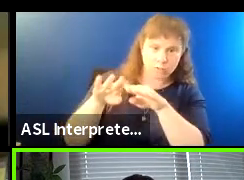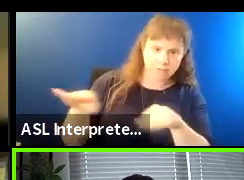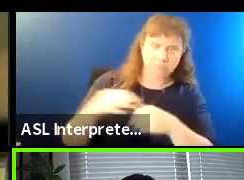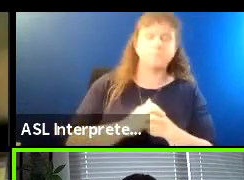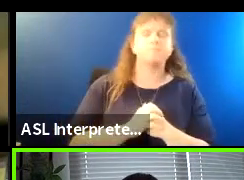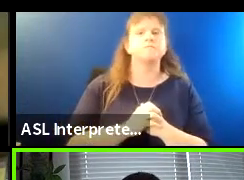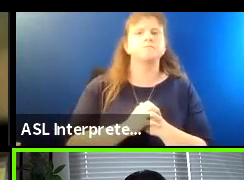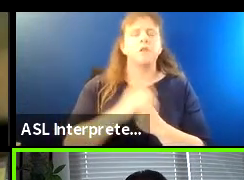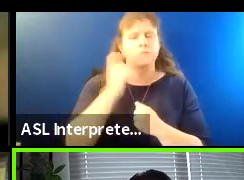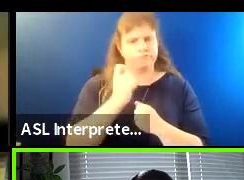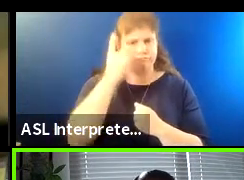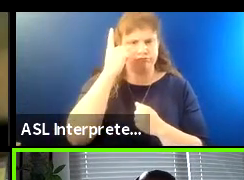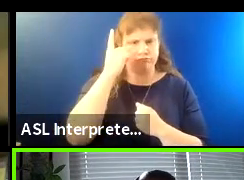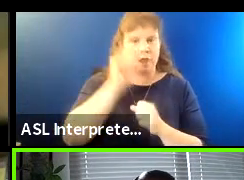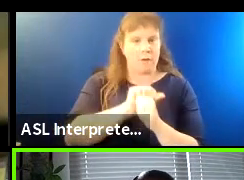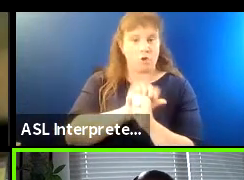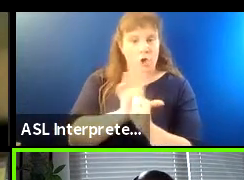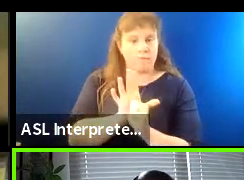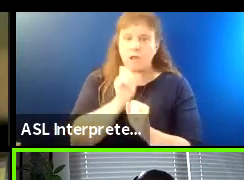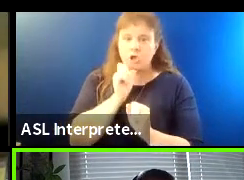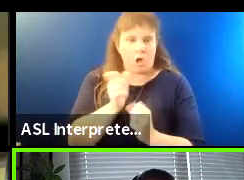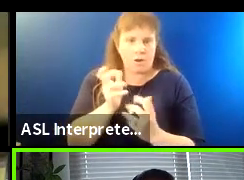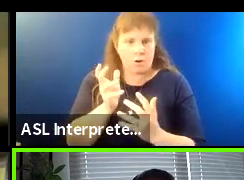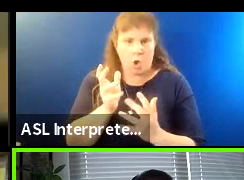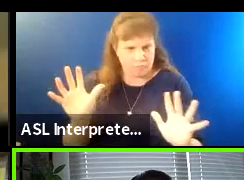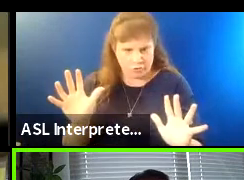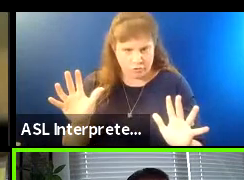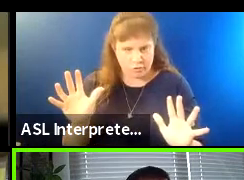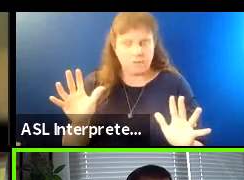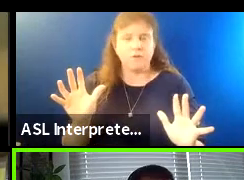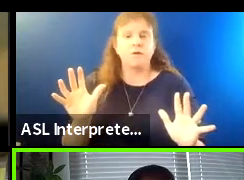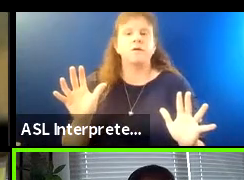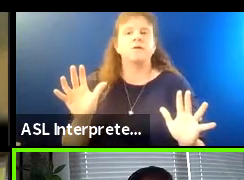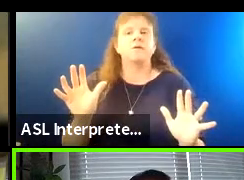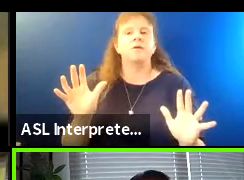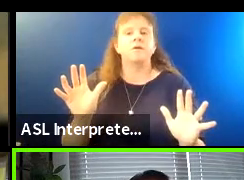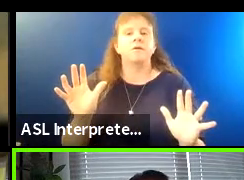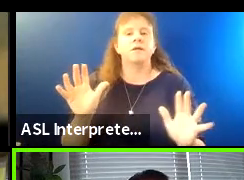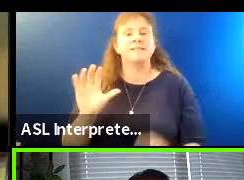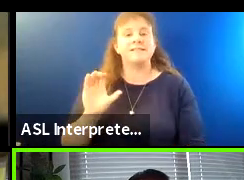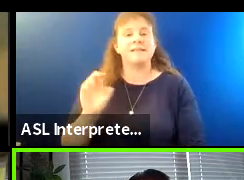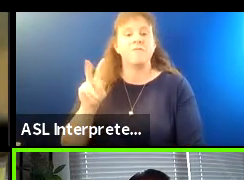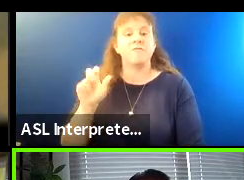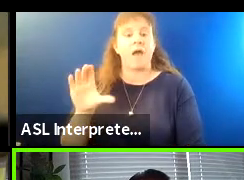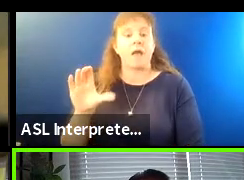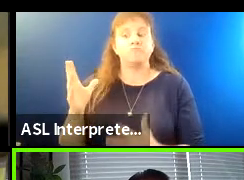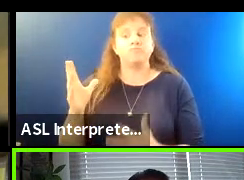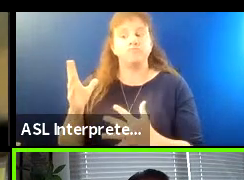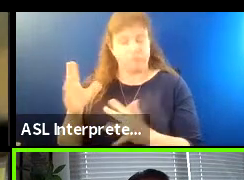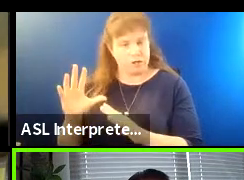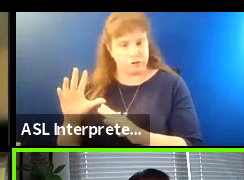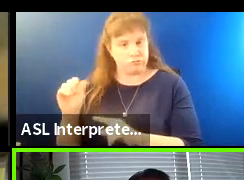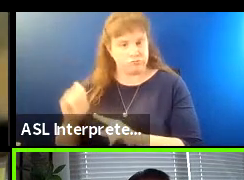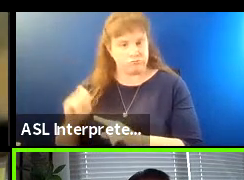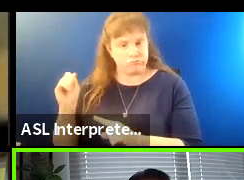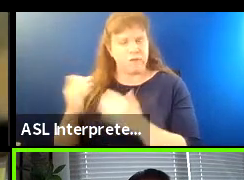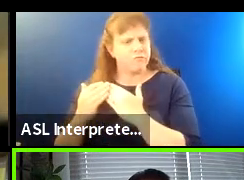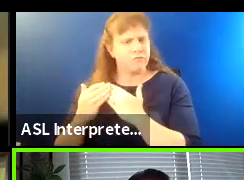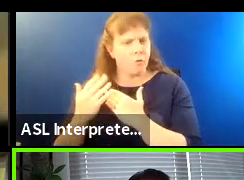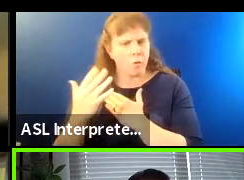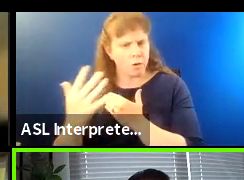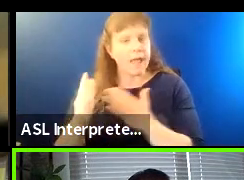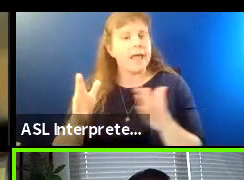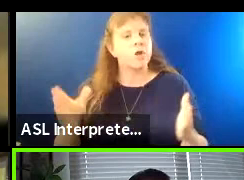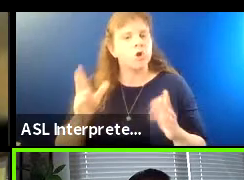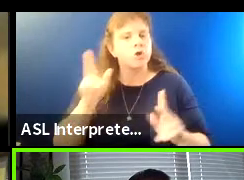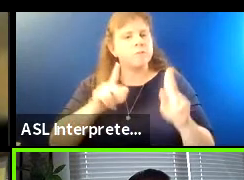that the pandemic isn't over, I'd say that taking forward from the end of the CVAC is encourage those that you represent at the